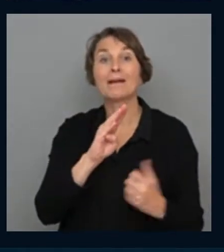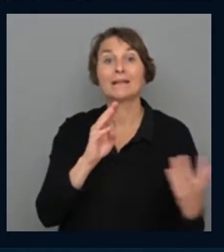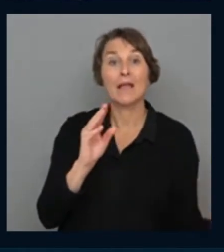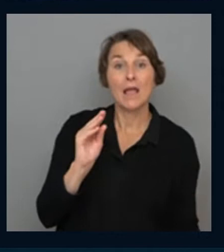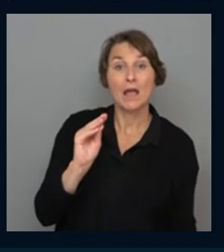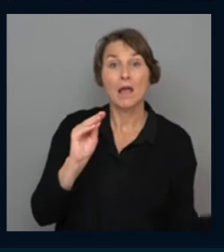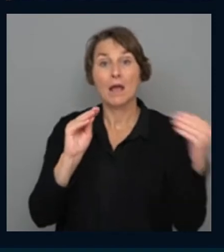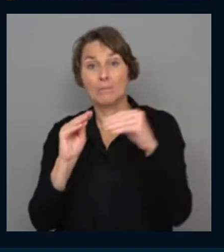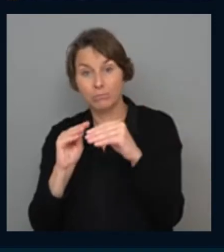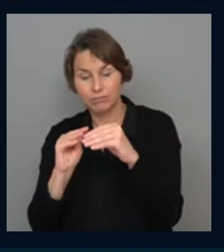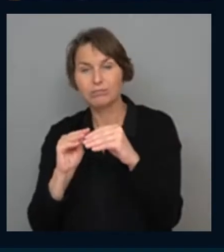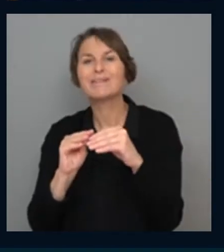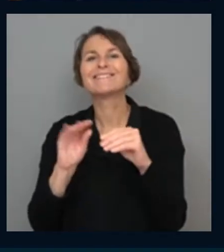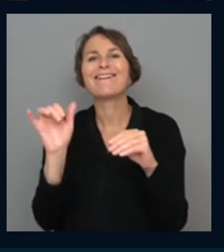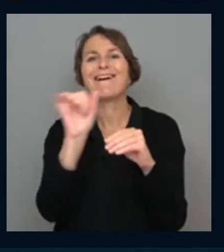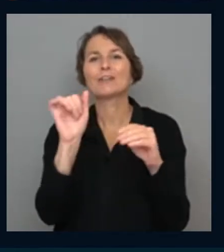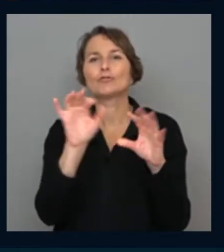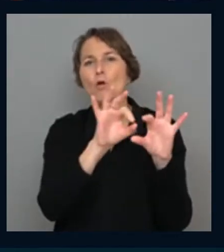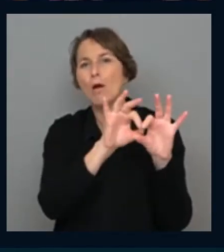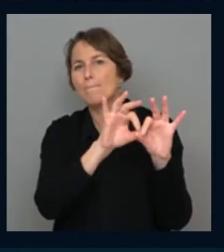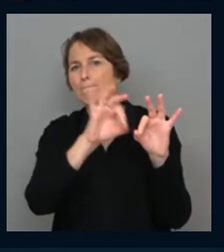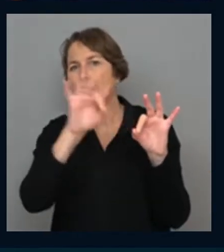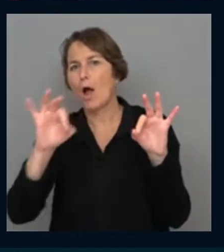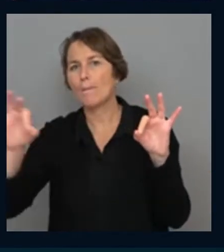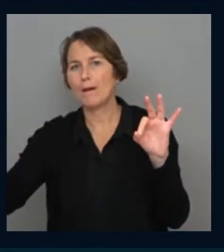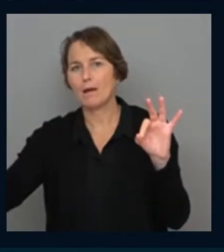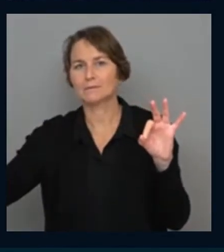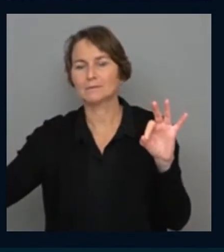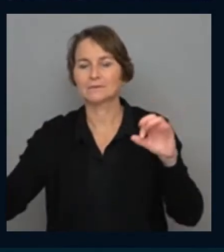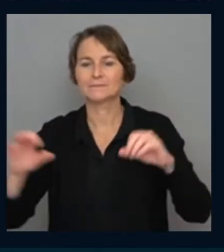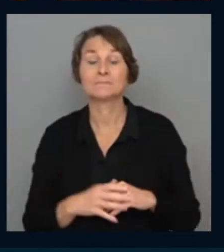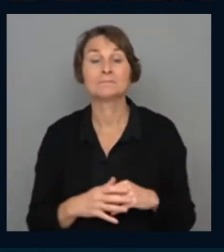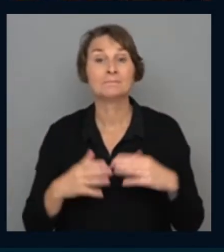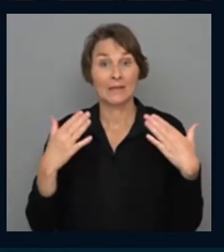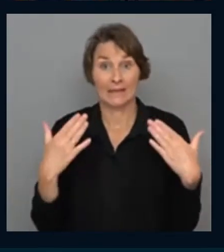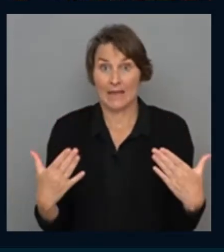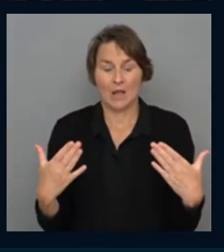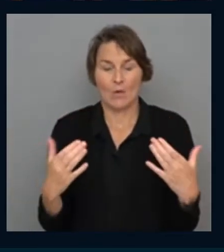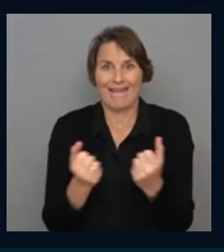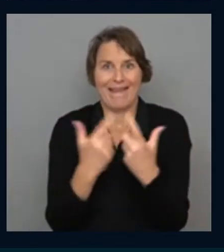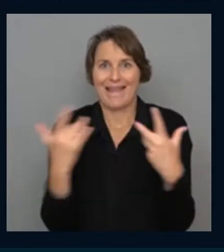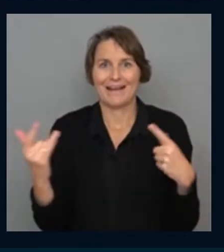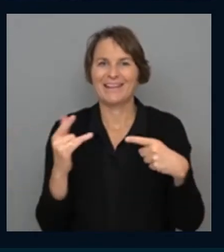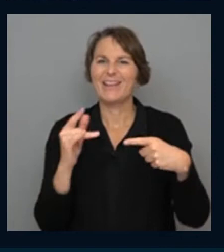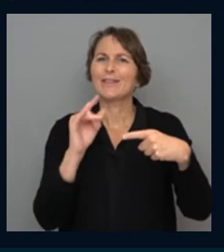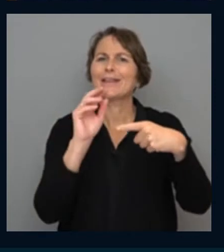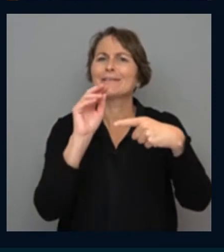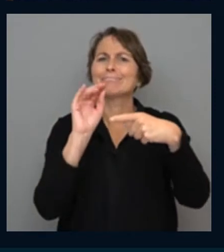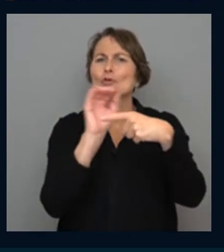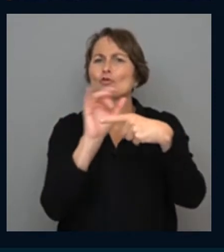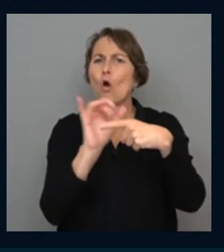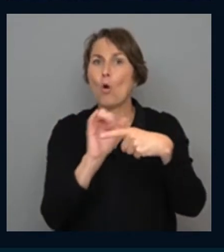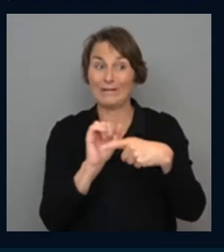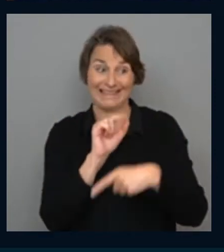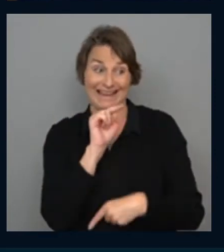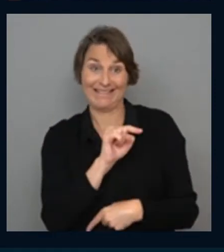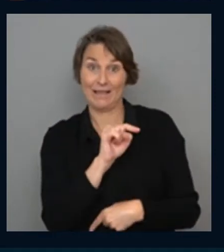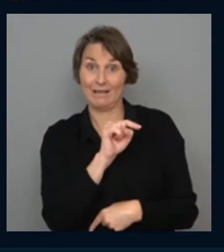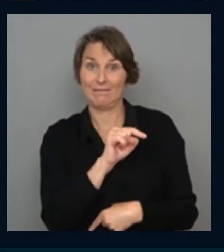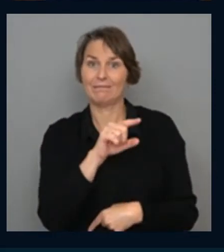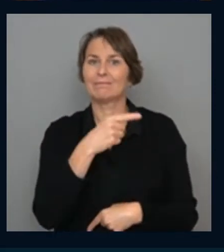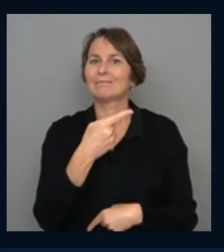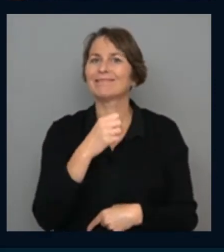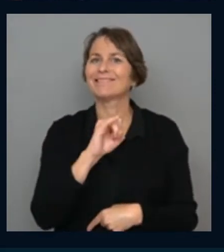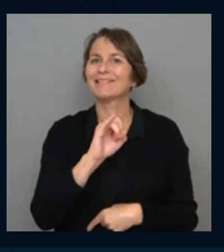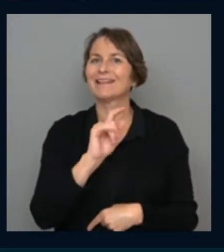There are definitely certain use cases for that. But today I want to use GitHub because all my code is sitting in GitHub because I'm a developer and that's what I'm used to. I don't really want to migrate it